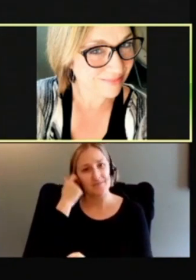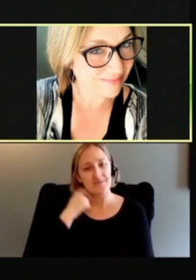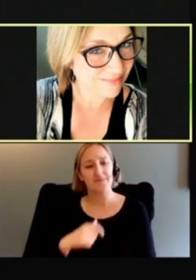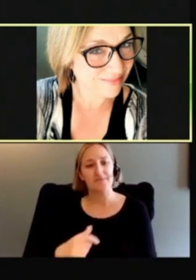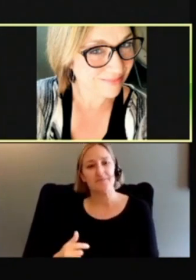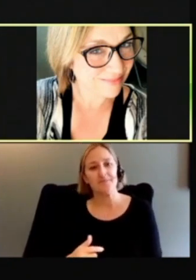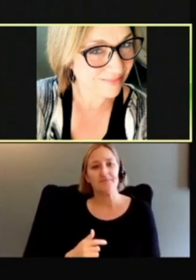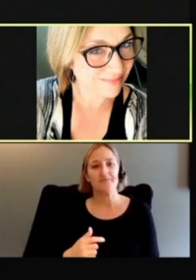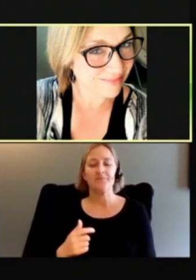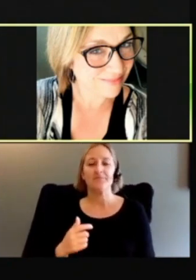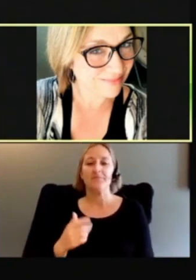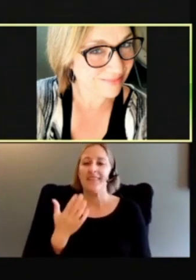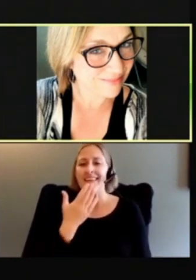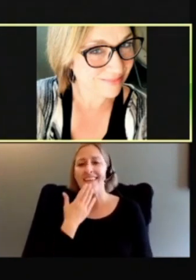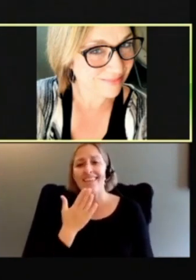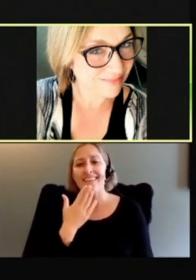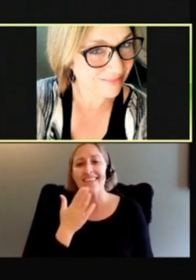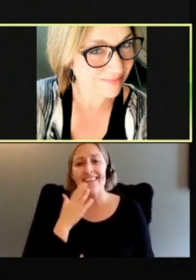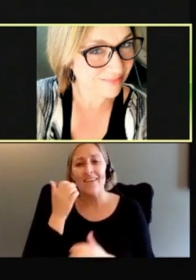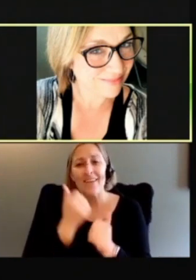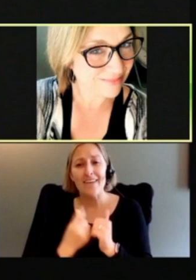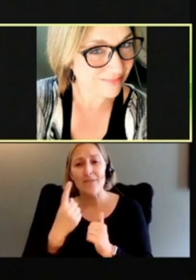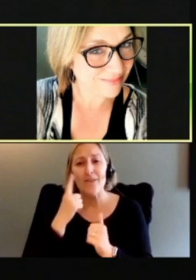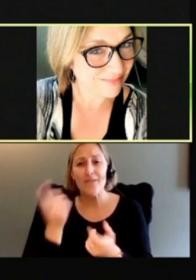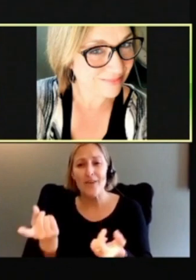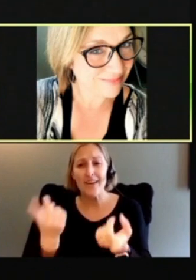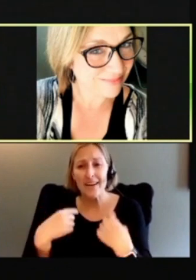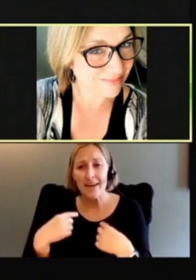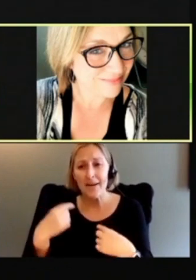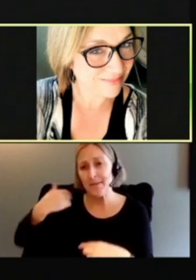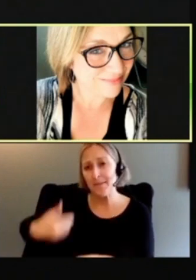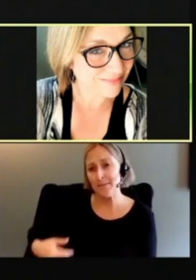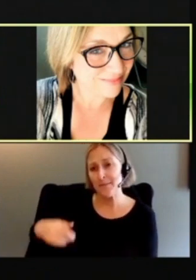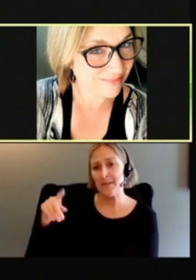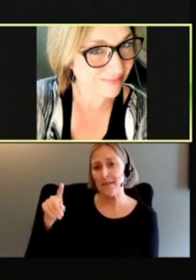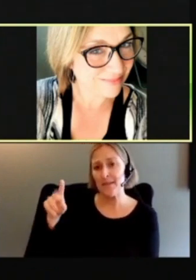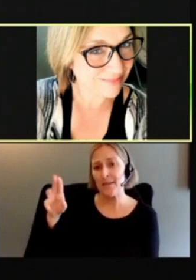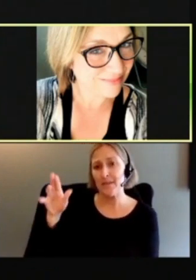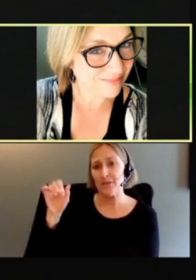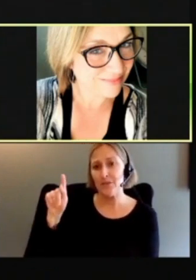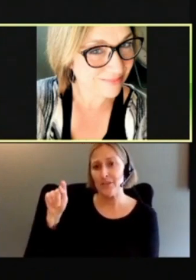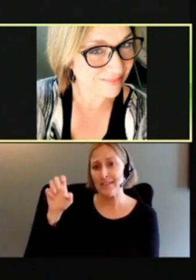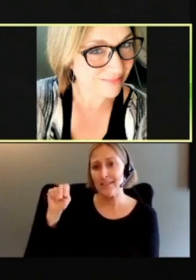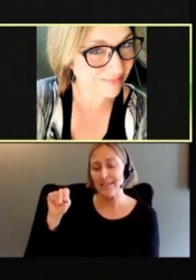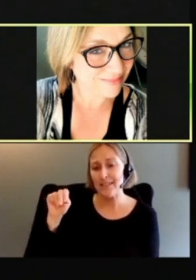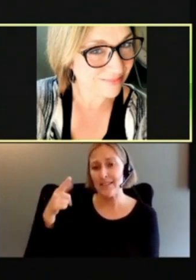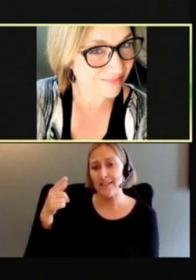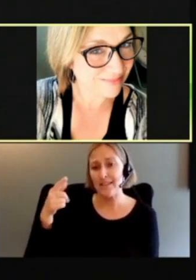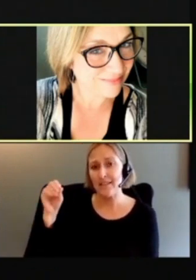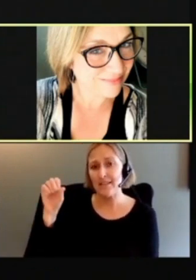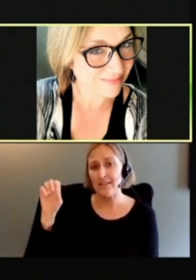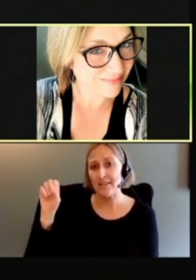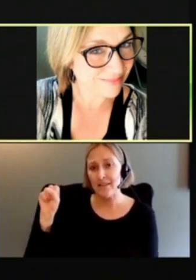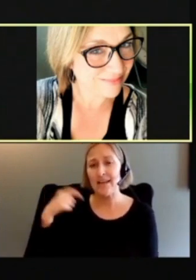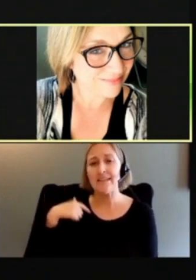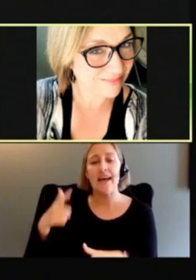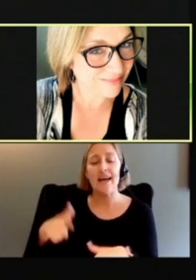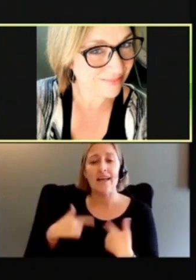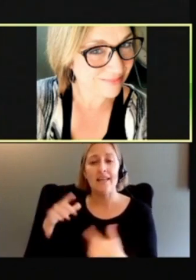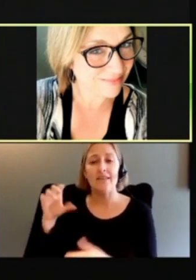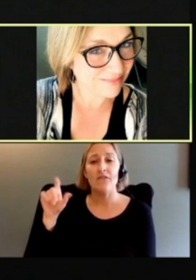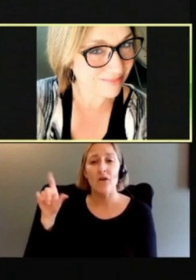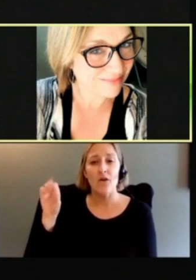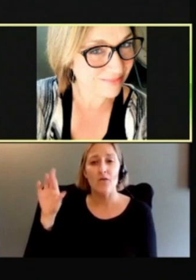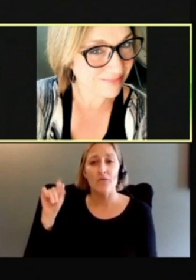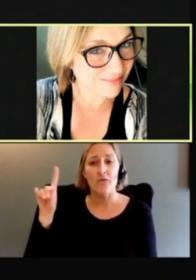Thank you everyone for being here. My name is Kristen Gosse, and I live in Longmont, Colorado, which is not too far